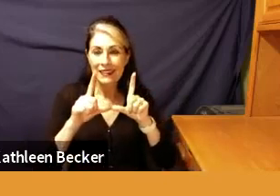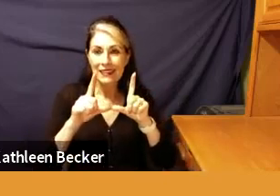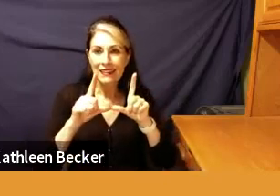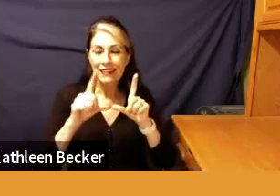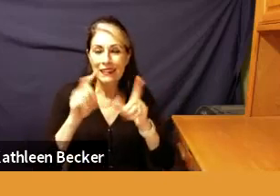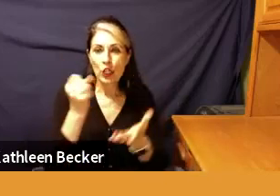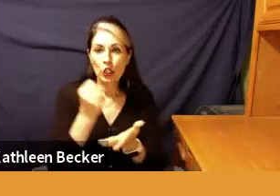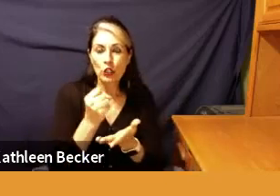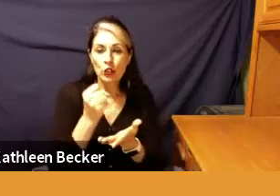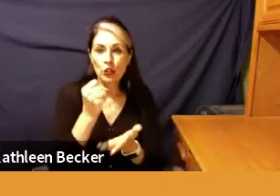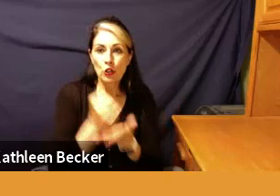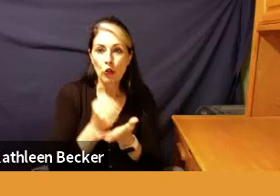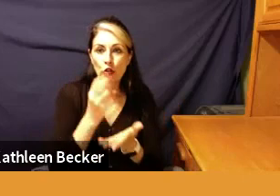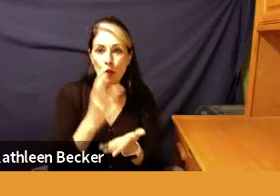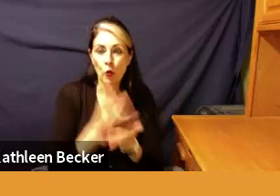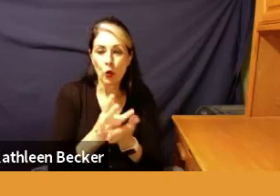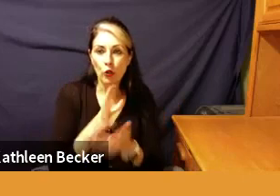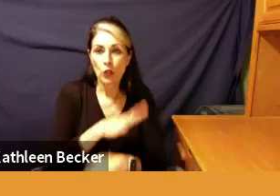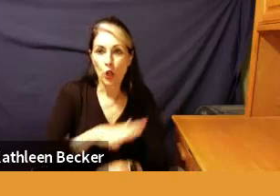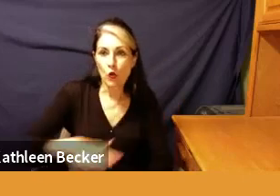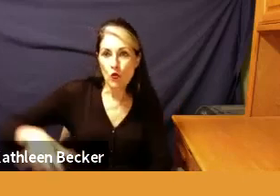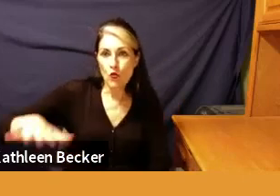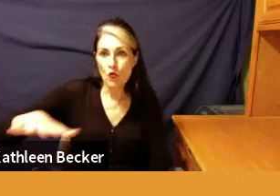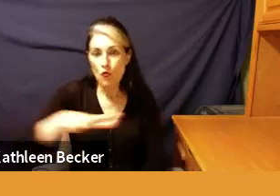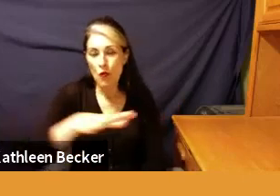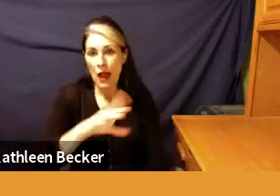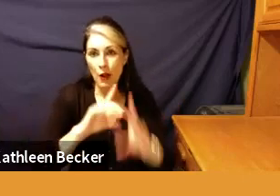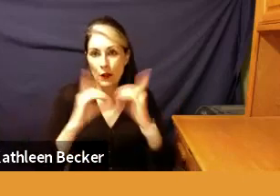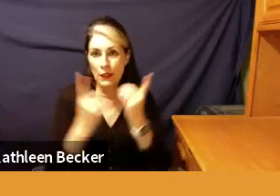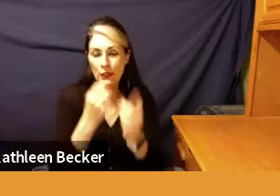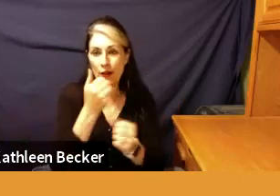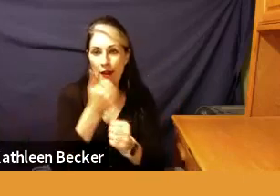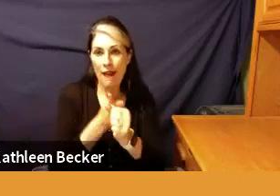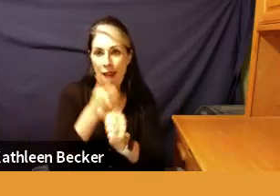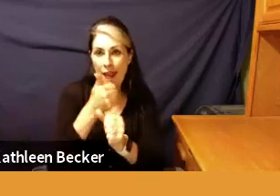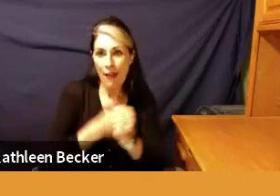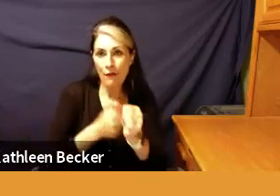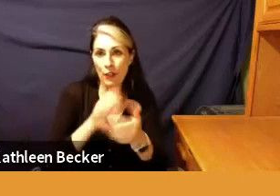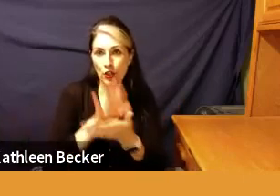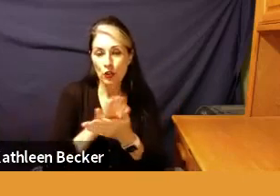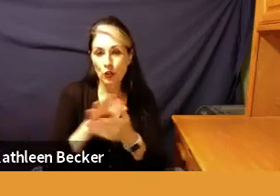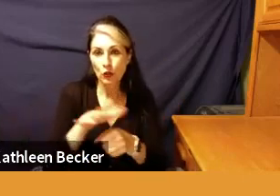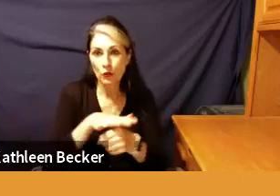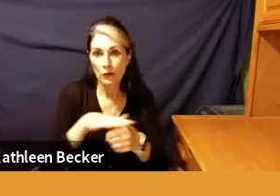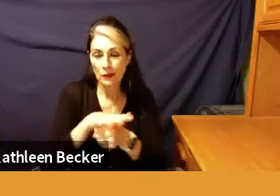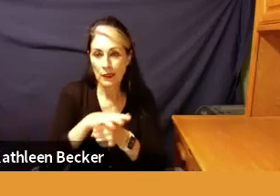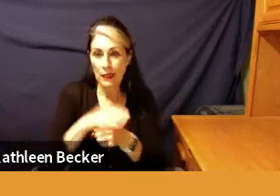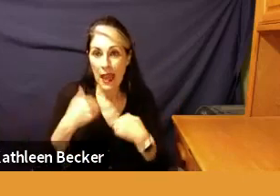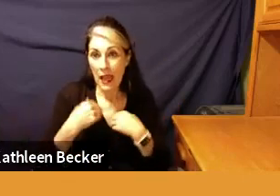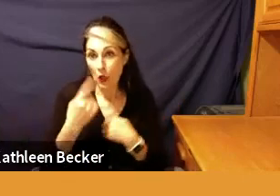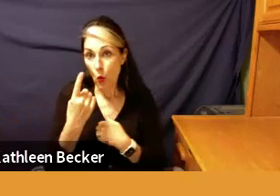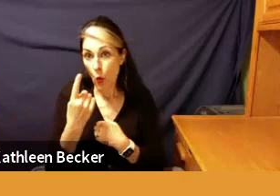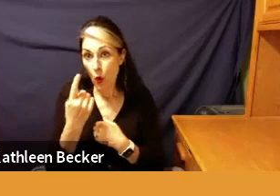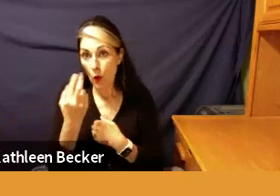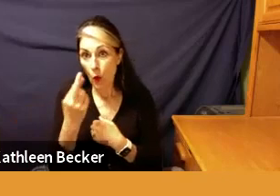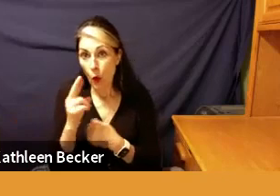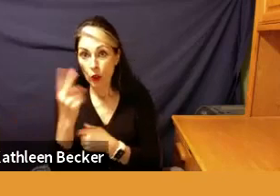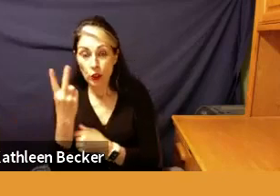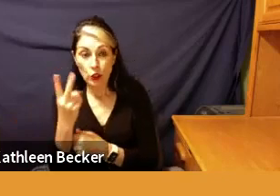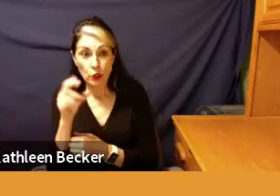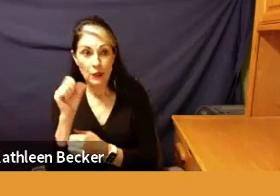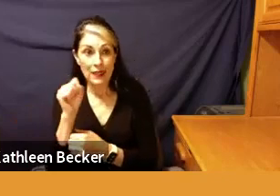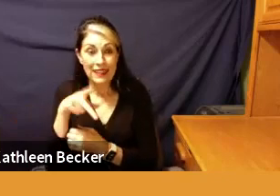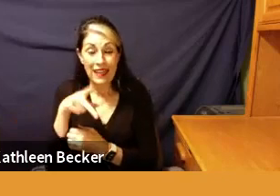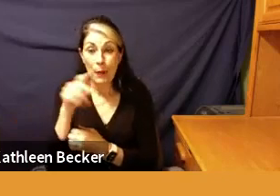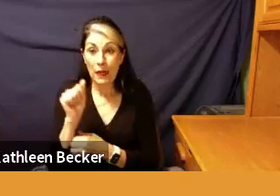spread out across the district. Every school site has at least one, some sites have 2 SAP counselors.